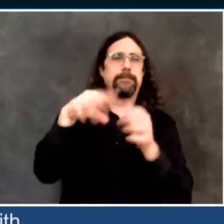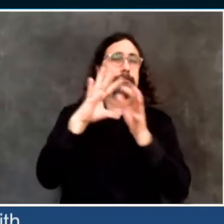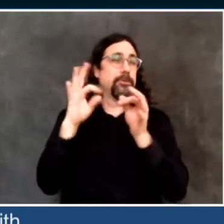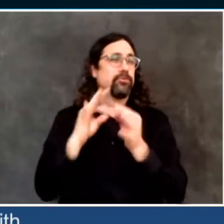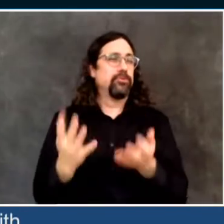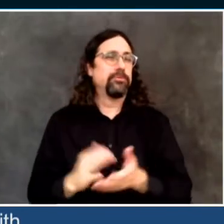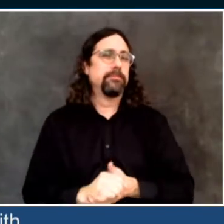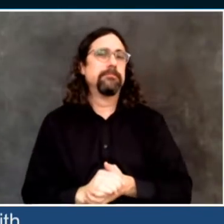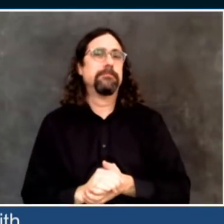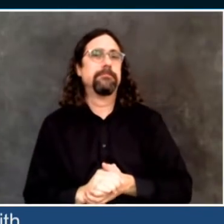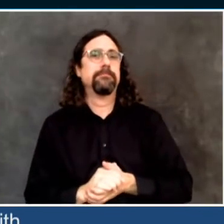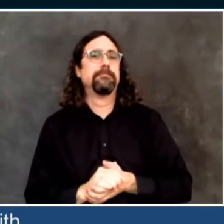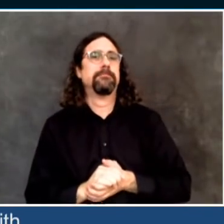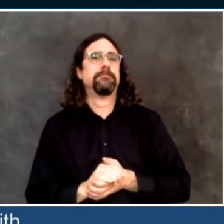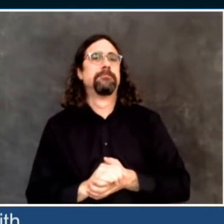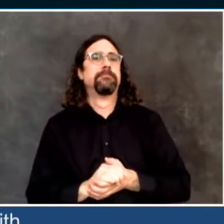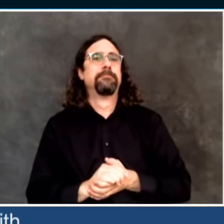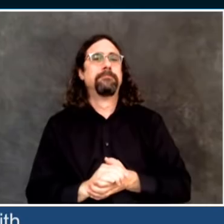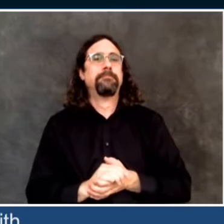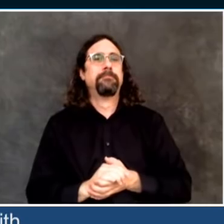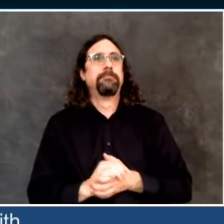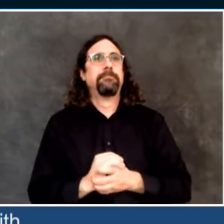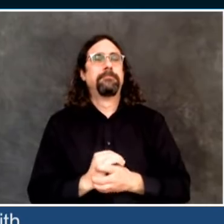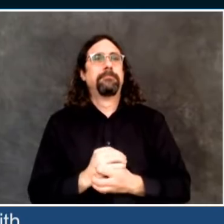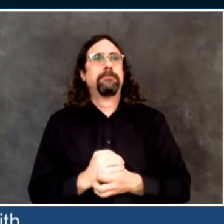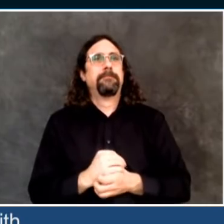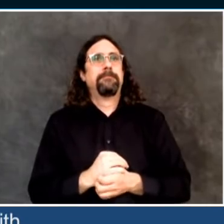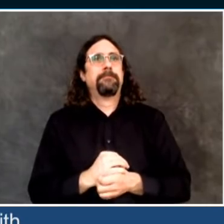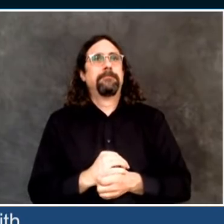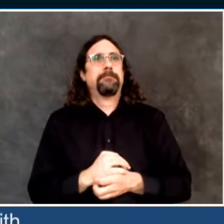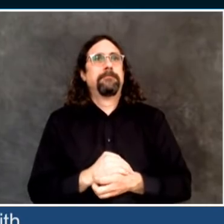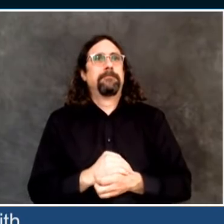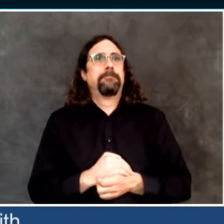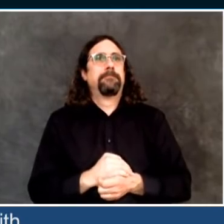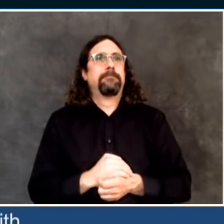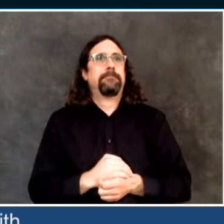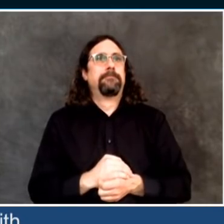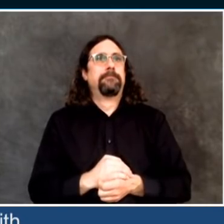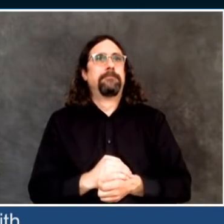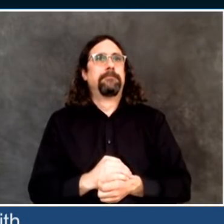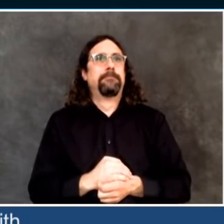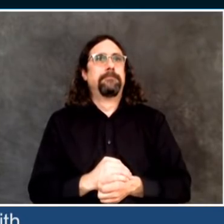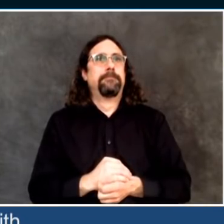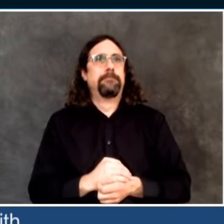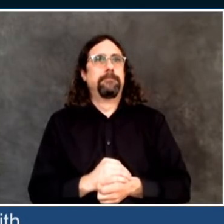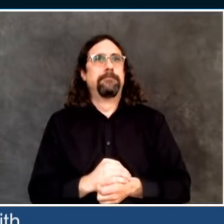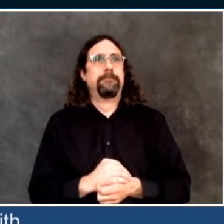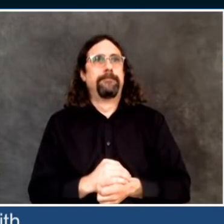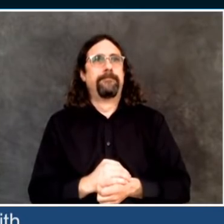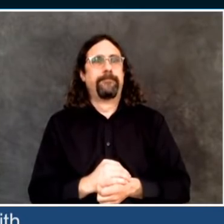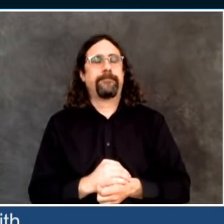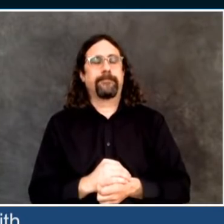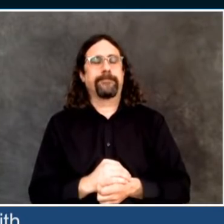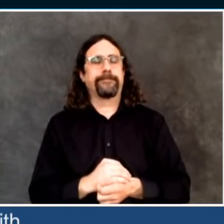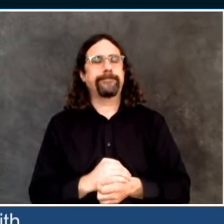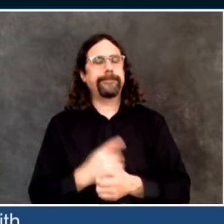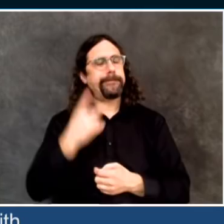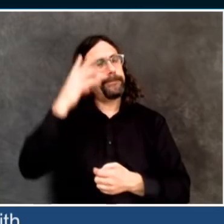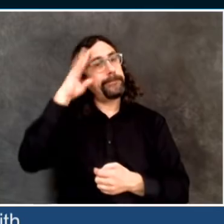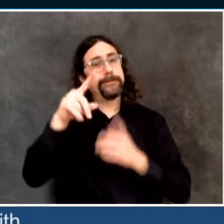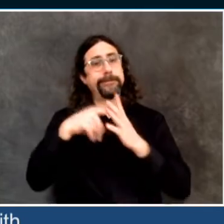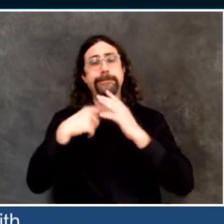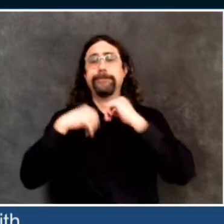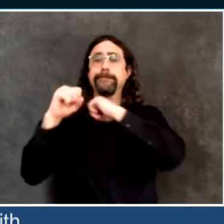deeper into communities, including immigrant communities, with real valuable information about how to navigate this